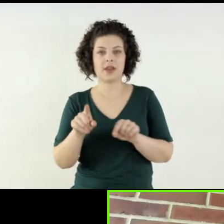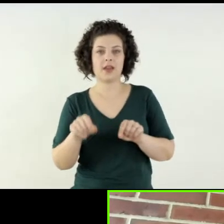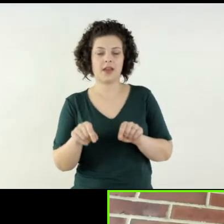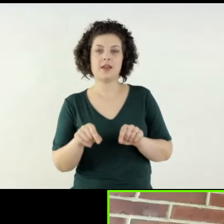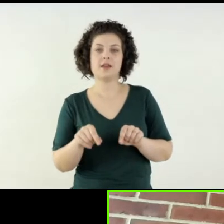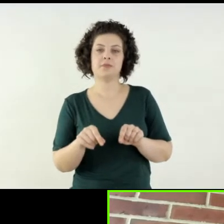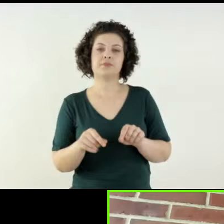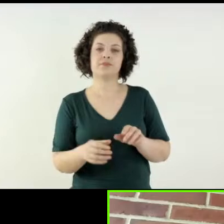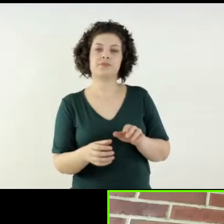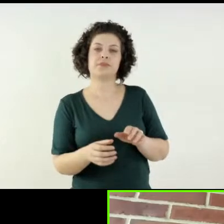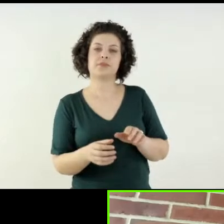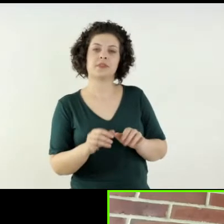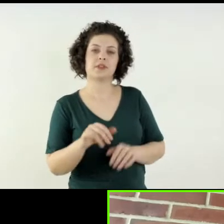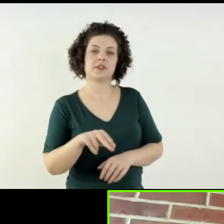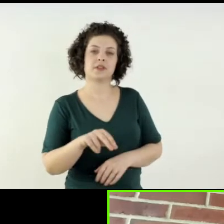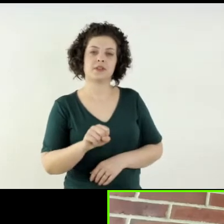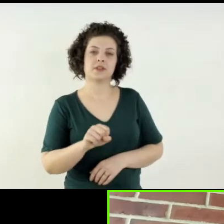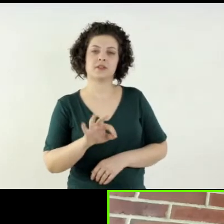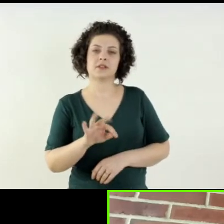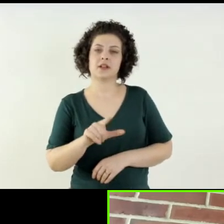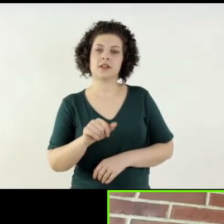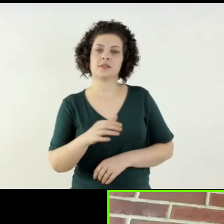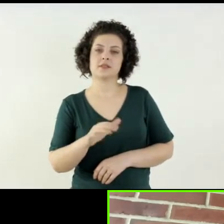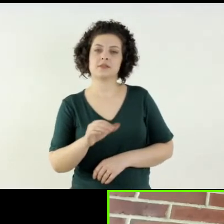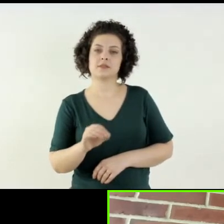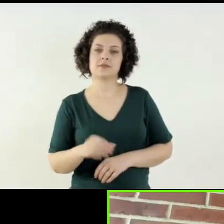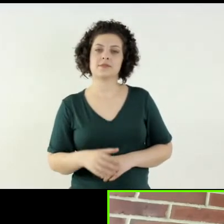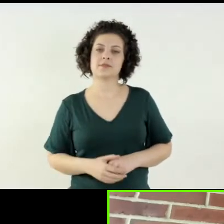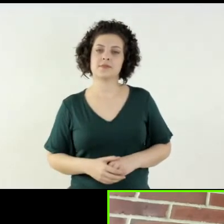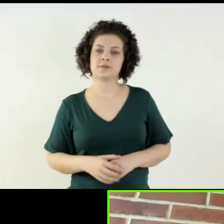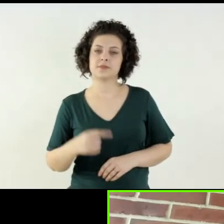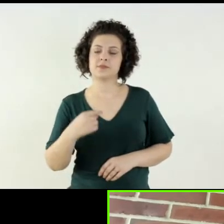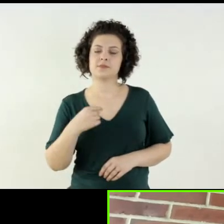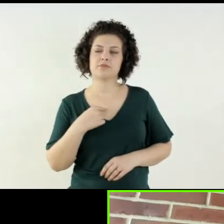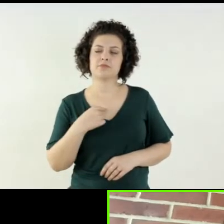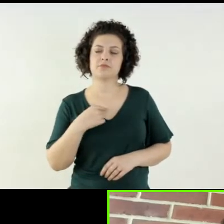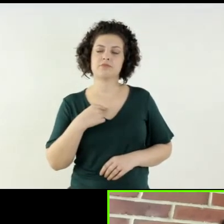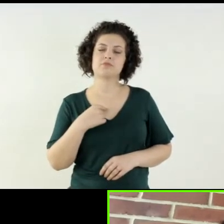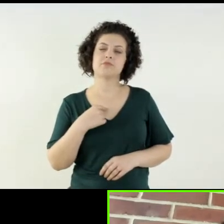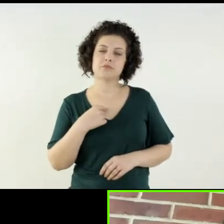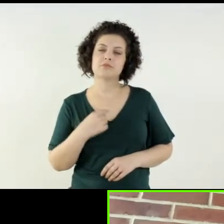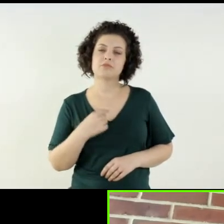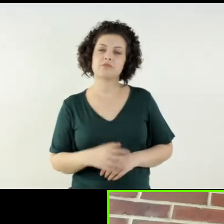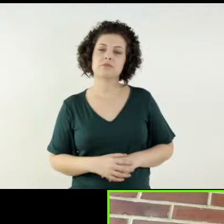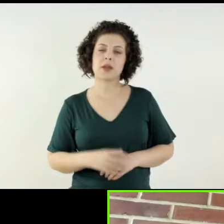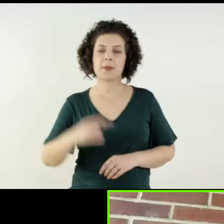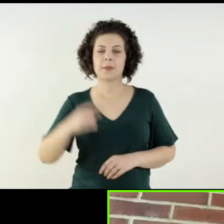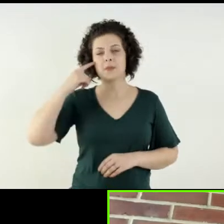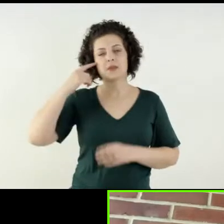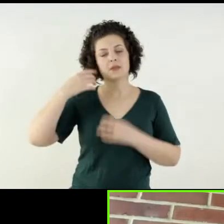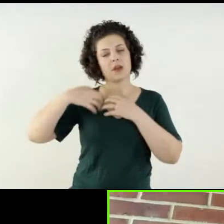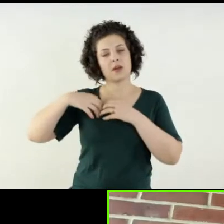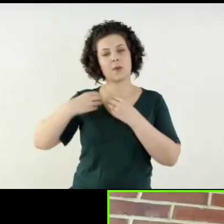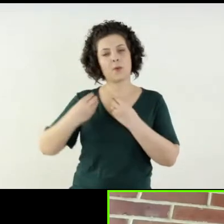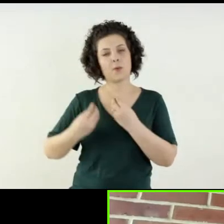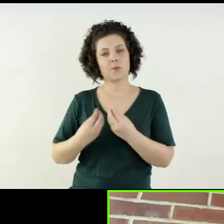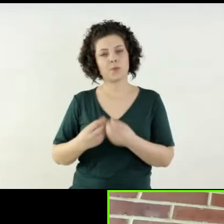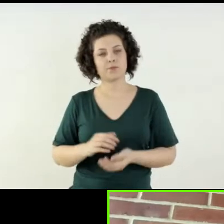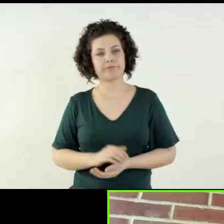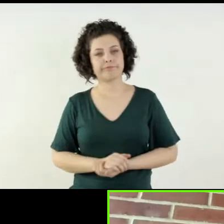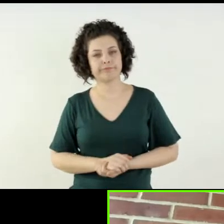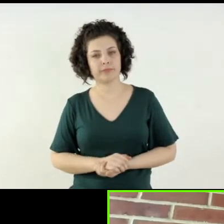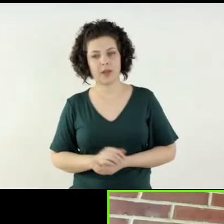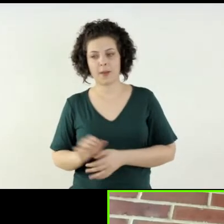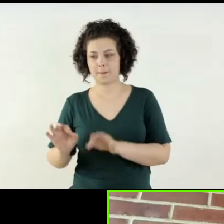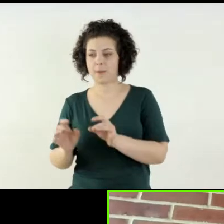I was thinking about, you know, how I could move from that project into another project